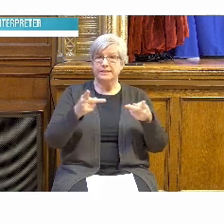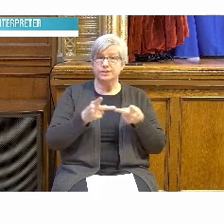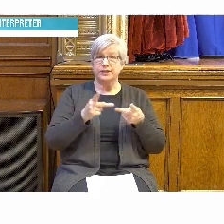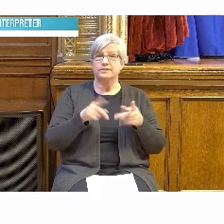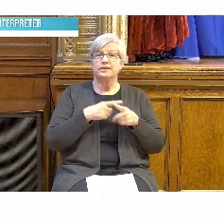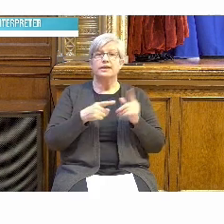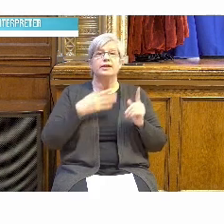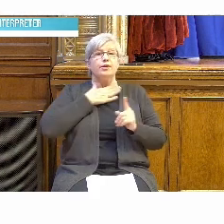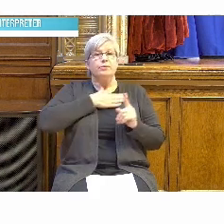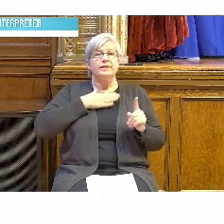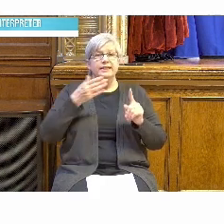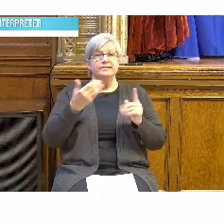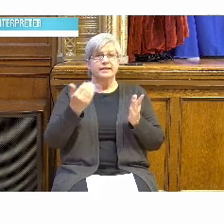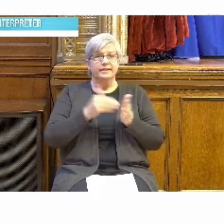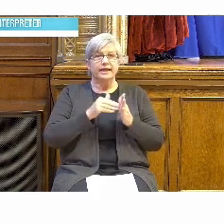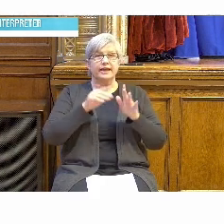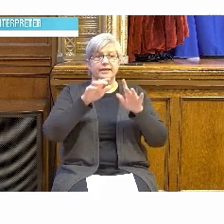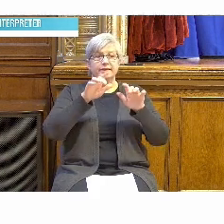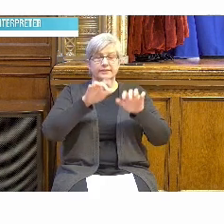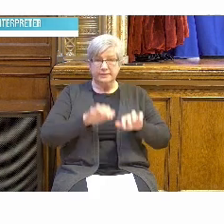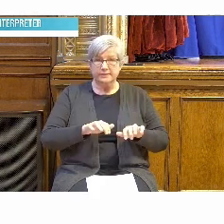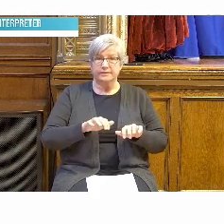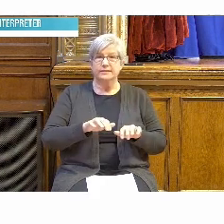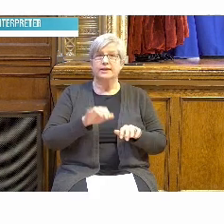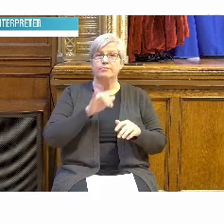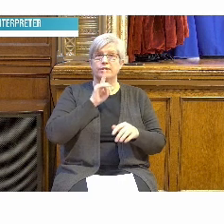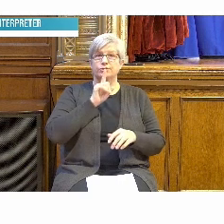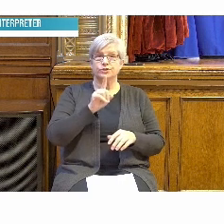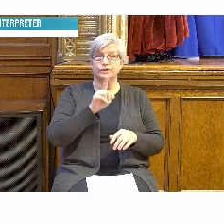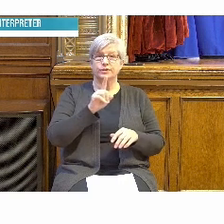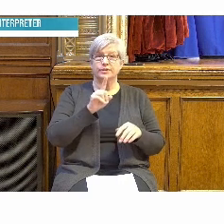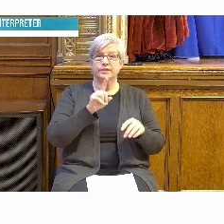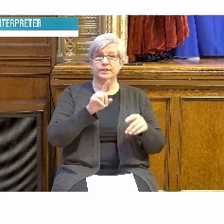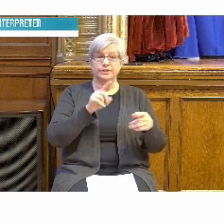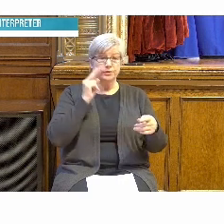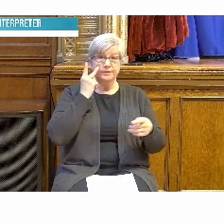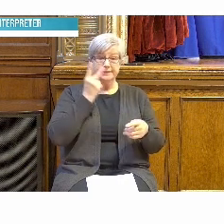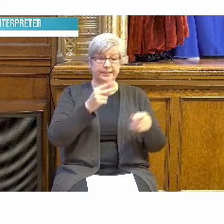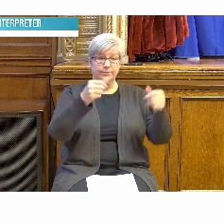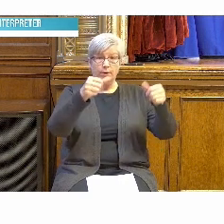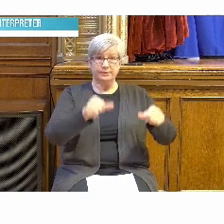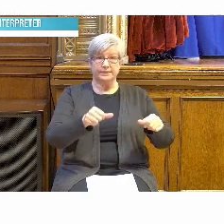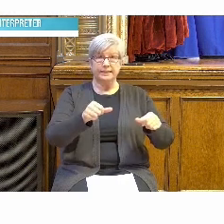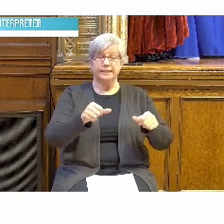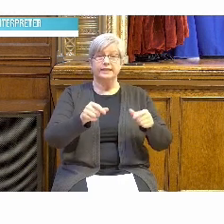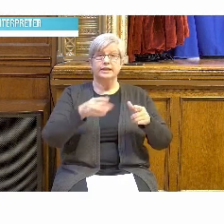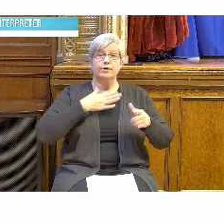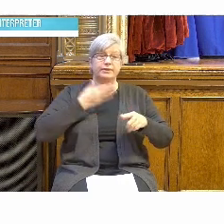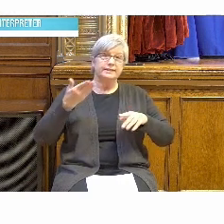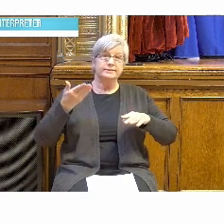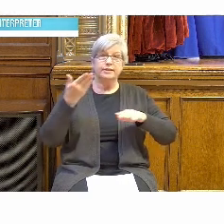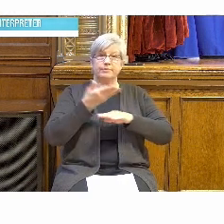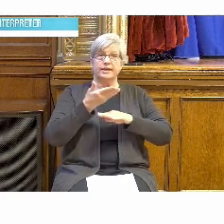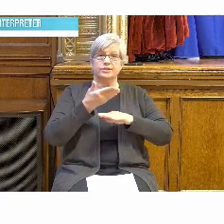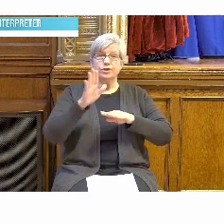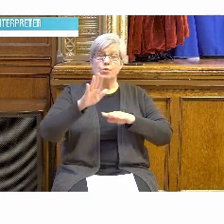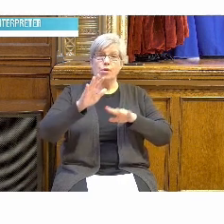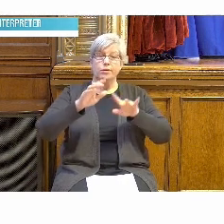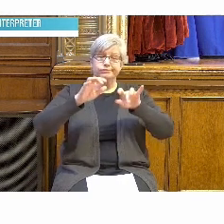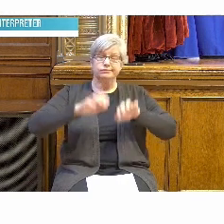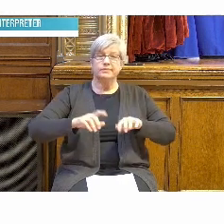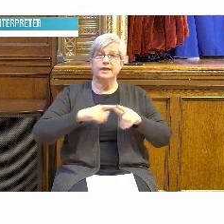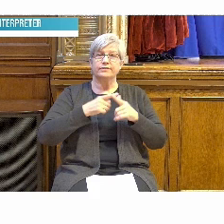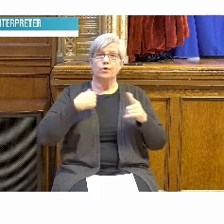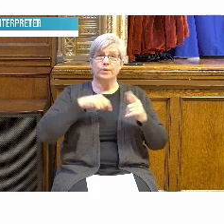chair said, please go to the site, make sure that they have their paperwork in order, and submit. And so